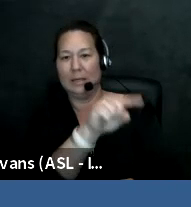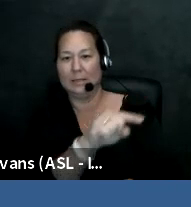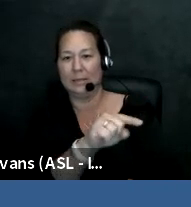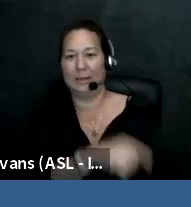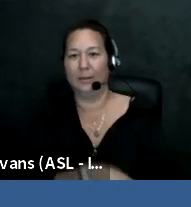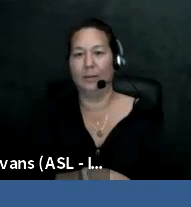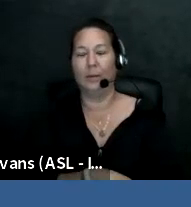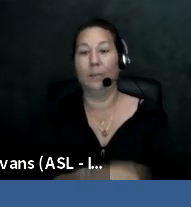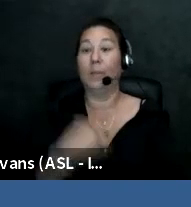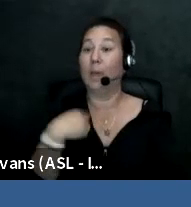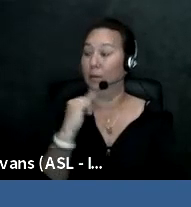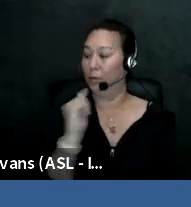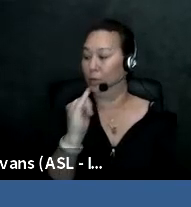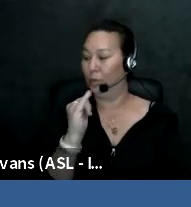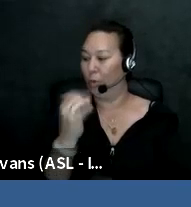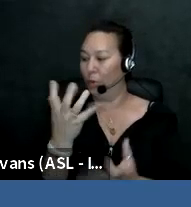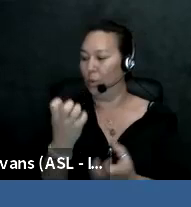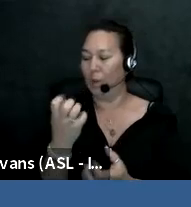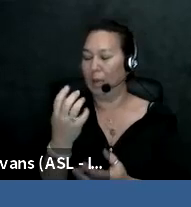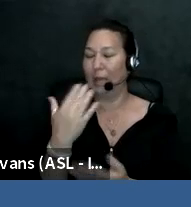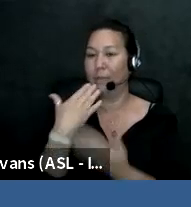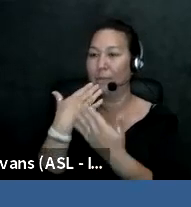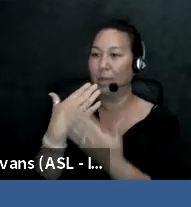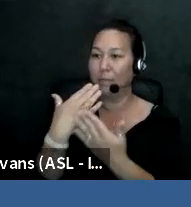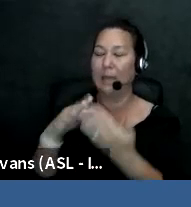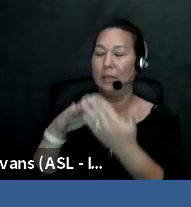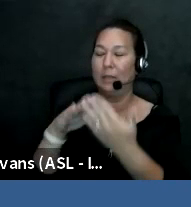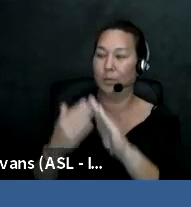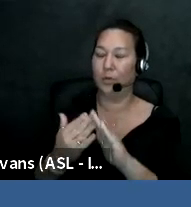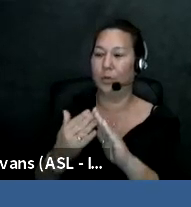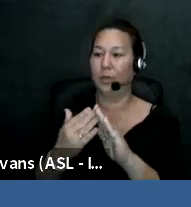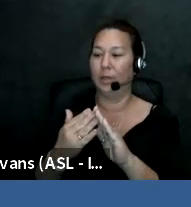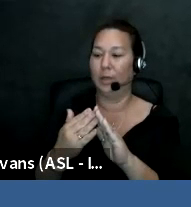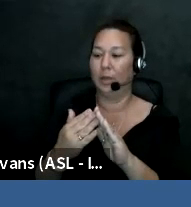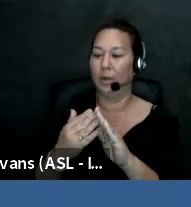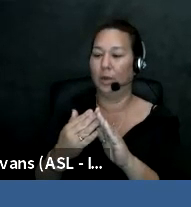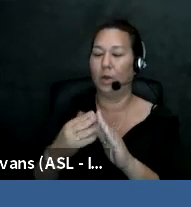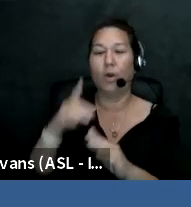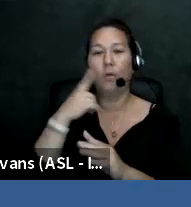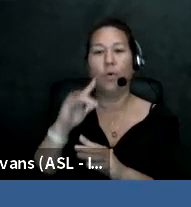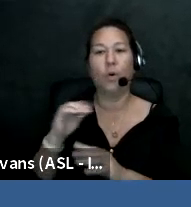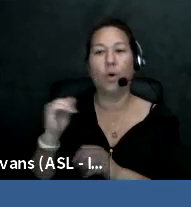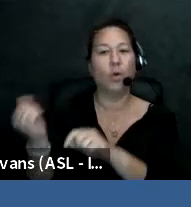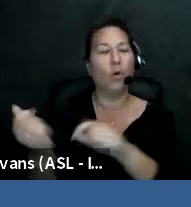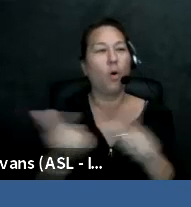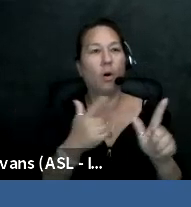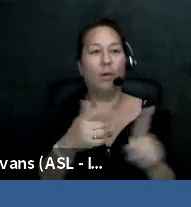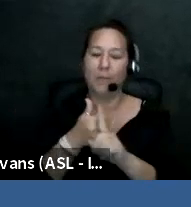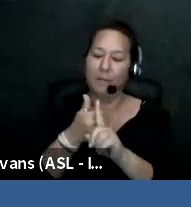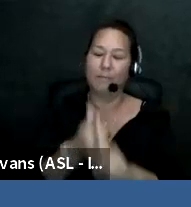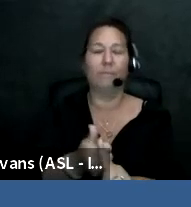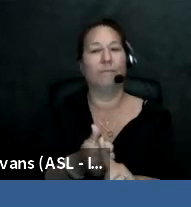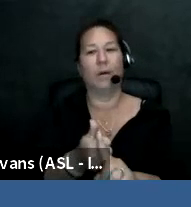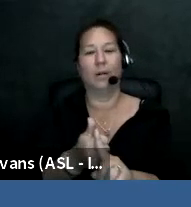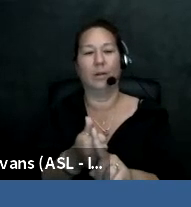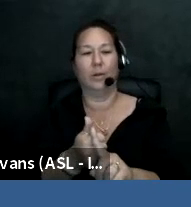I too want to thank the community for their overall compliance and understanding of